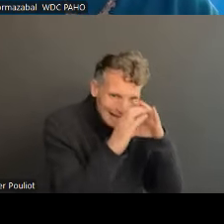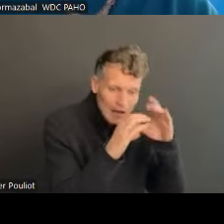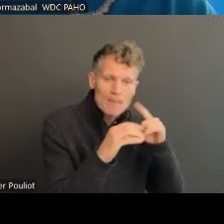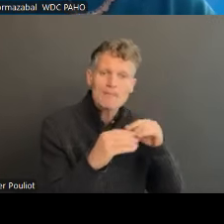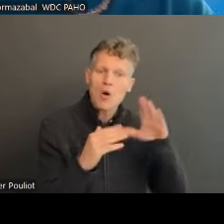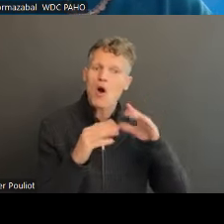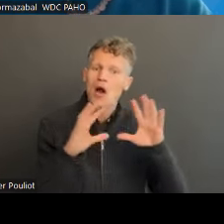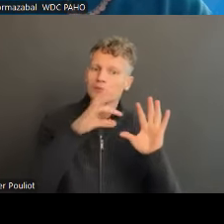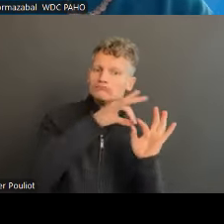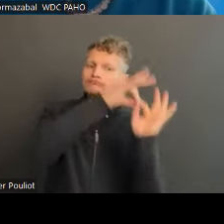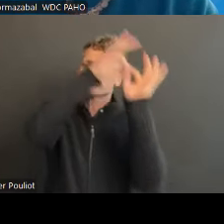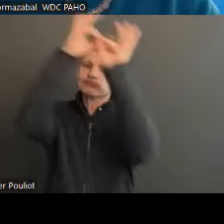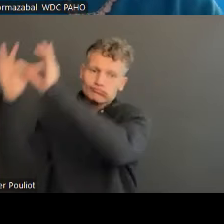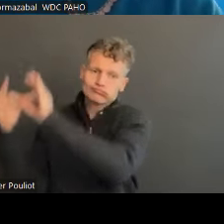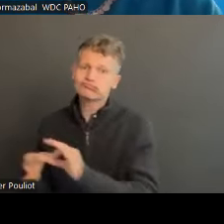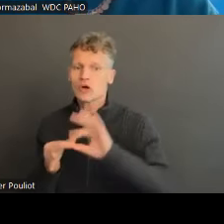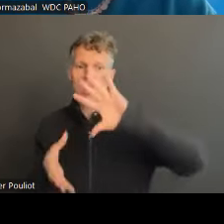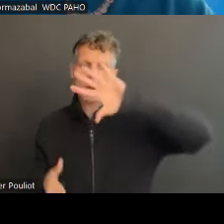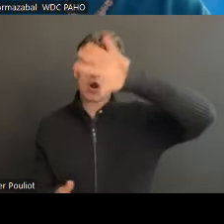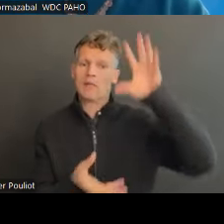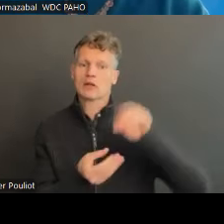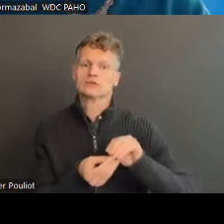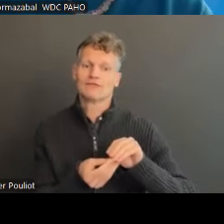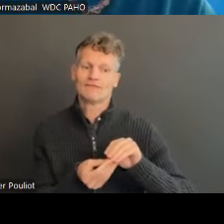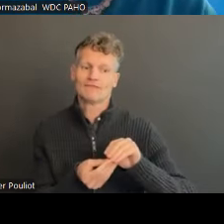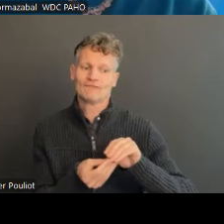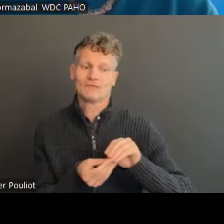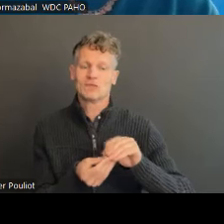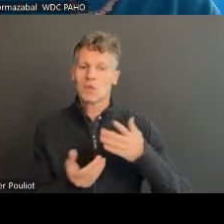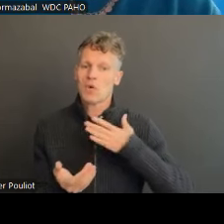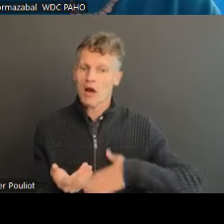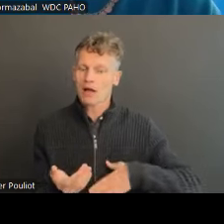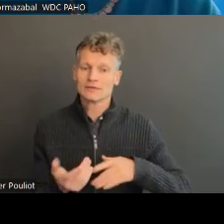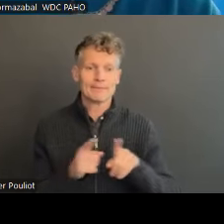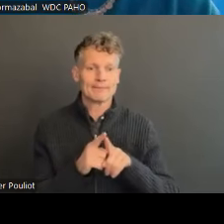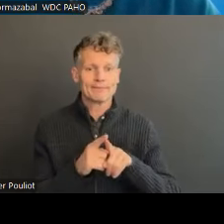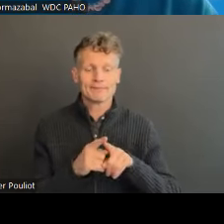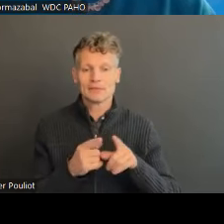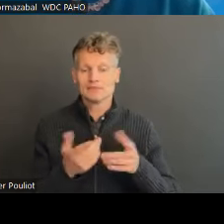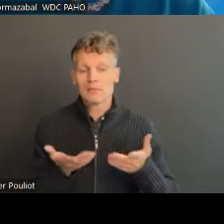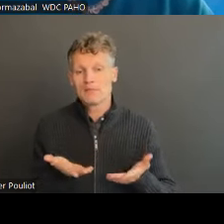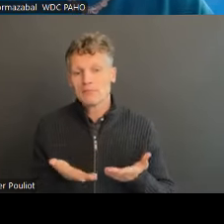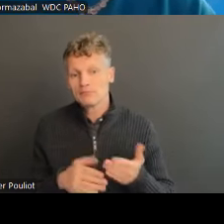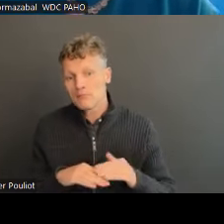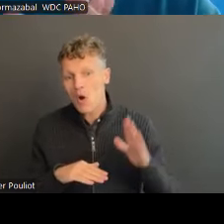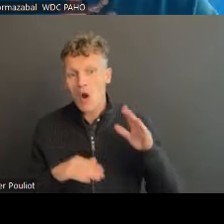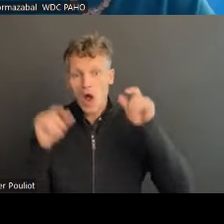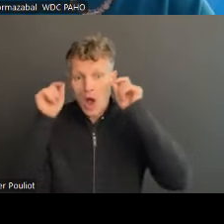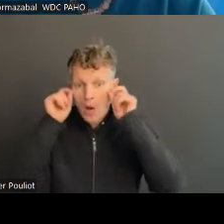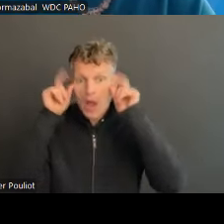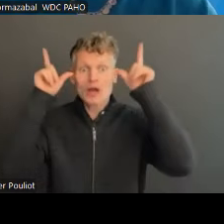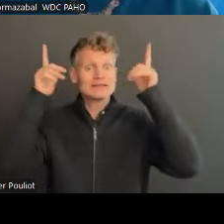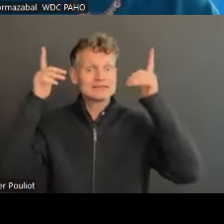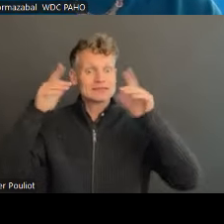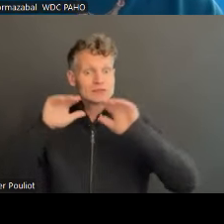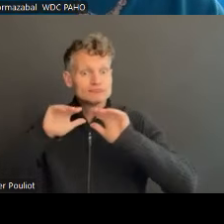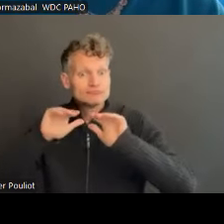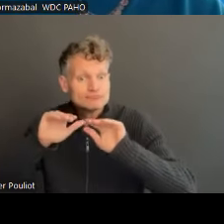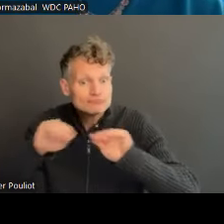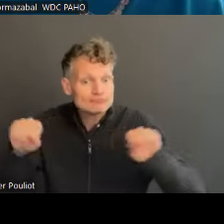would serve us in the first stage. Maybe to explore, to raise awareness, to reflect, and also to give options of various